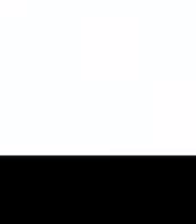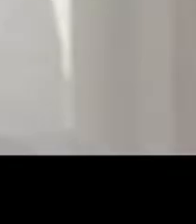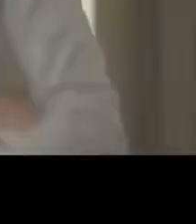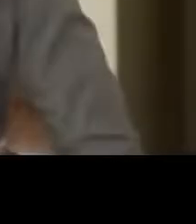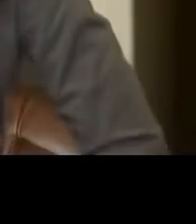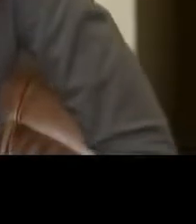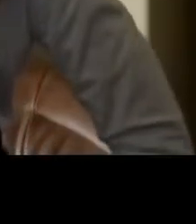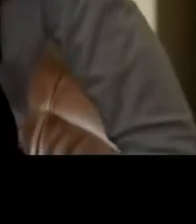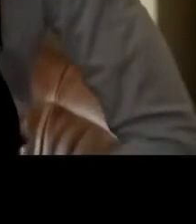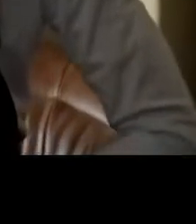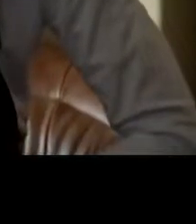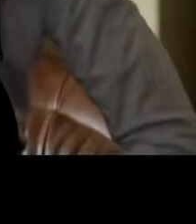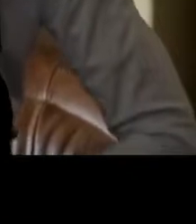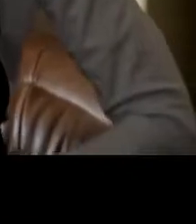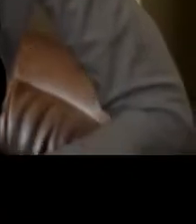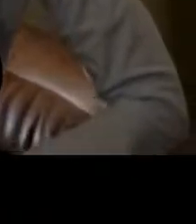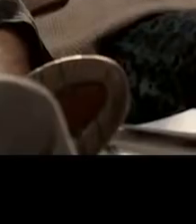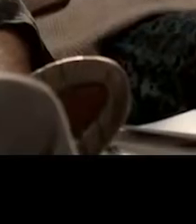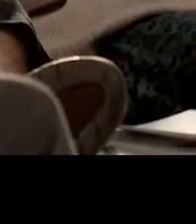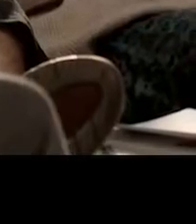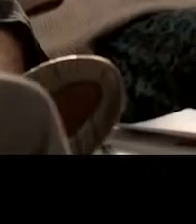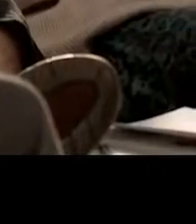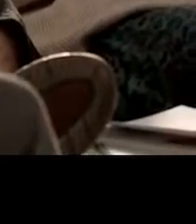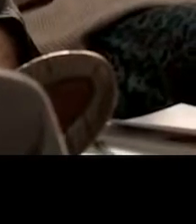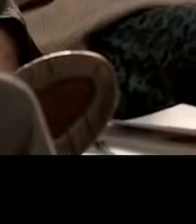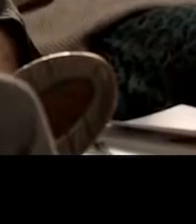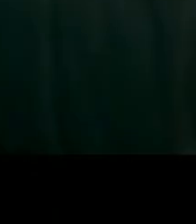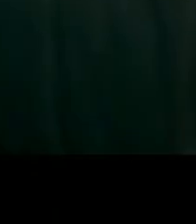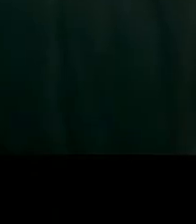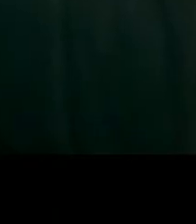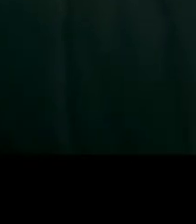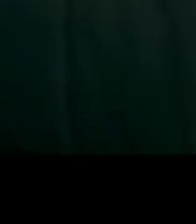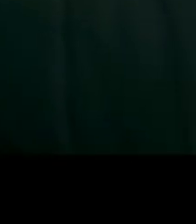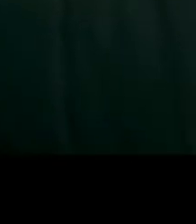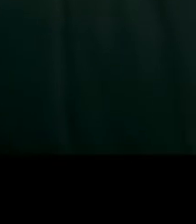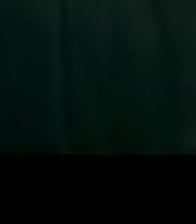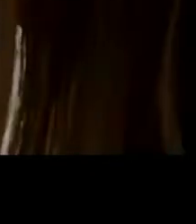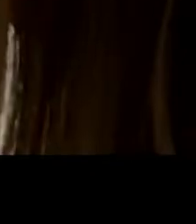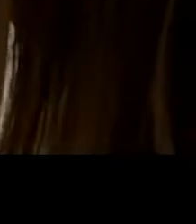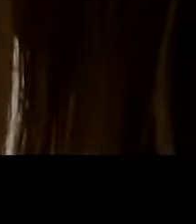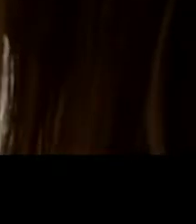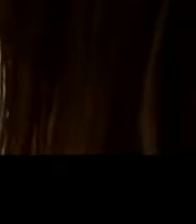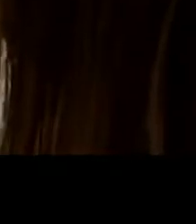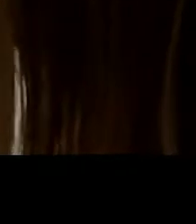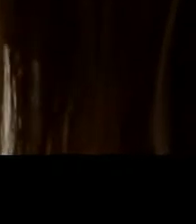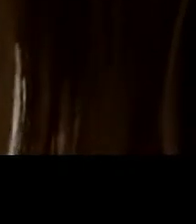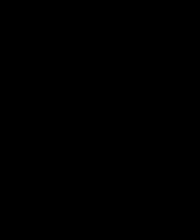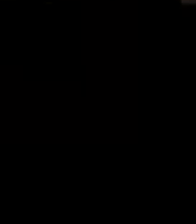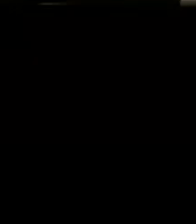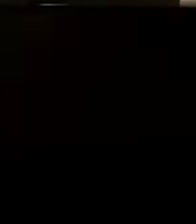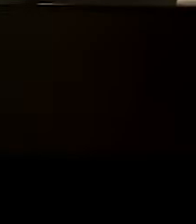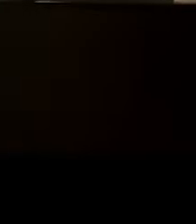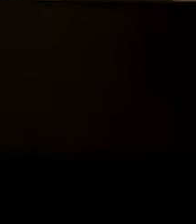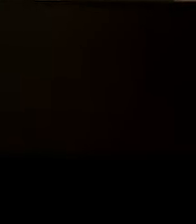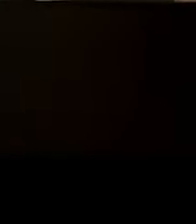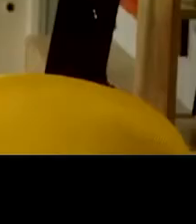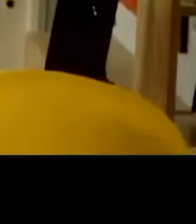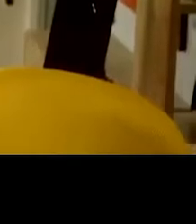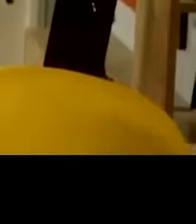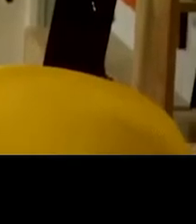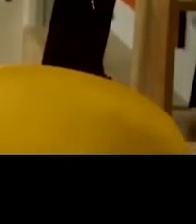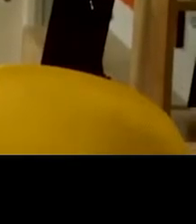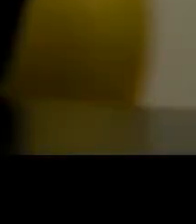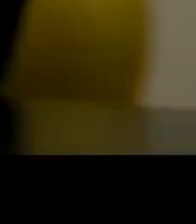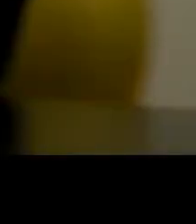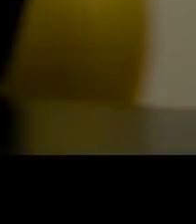Let's check in on how our weekly goals are going. As a part of moving into this apartment, we all agreed on a certain set of goals. Yes, I need to get and